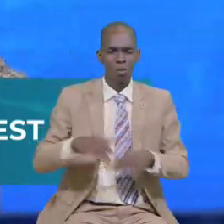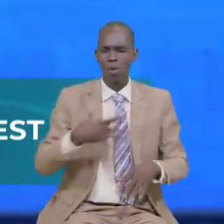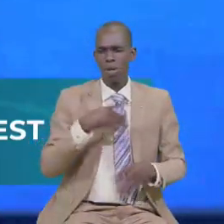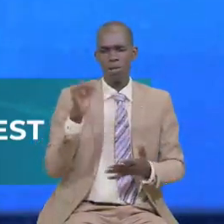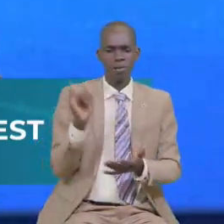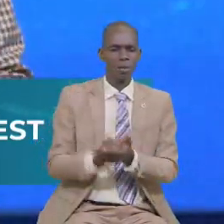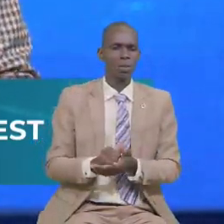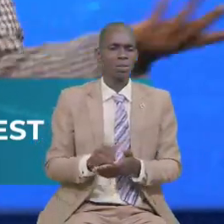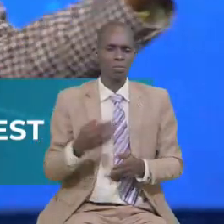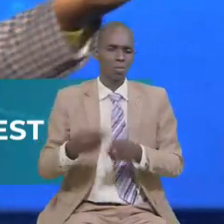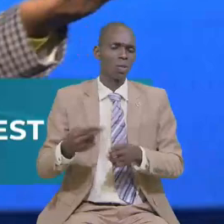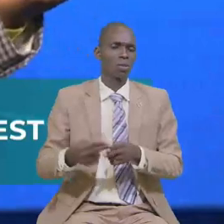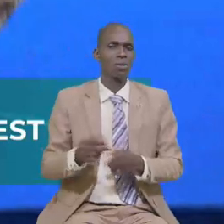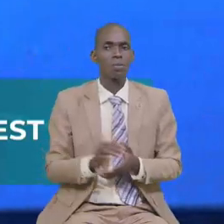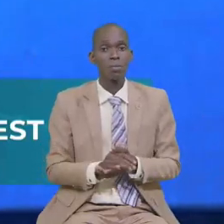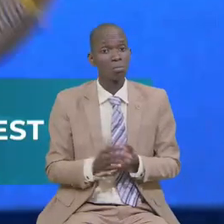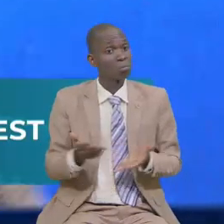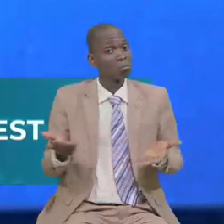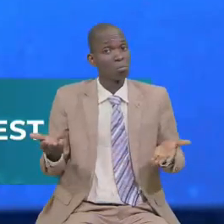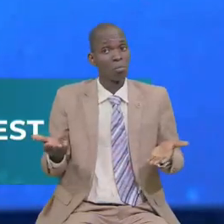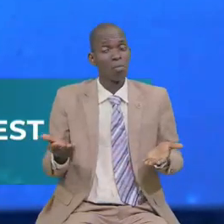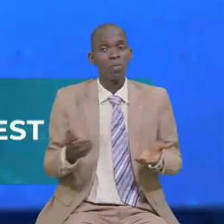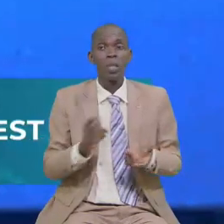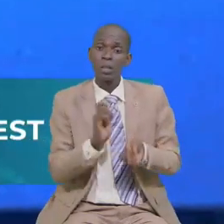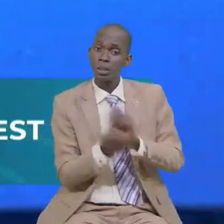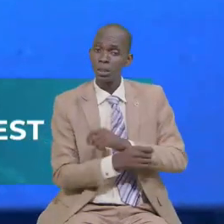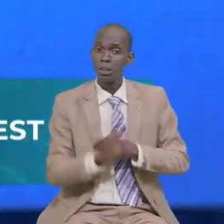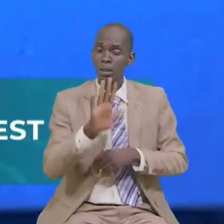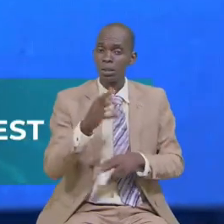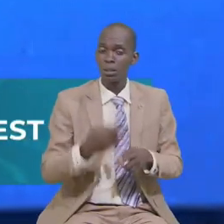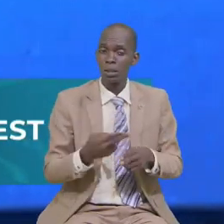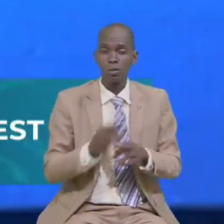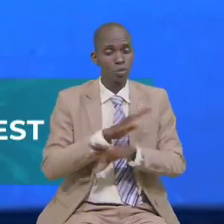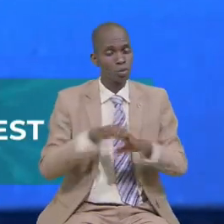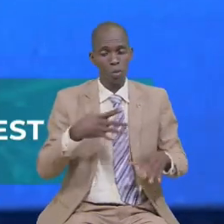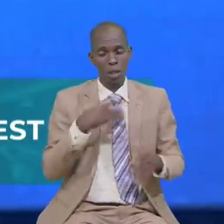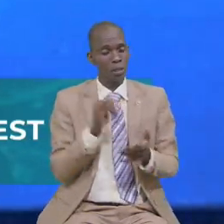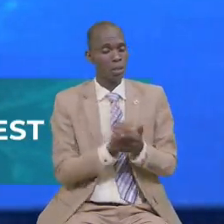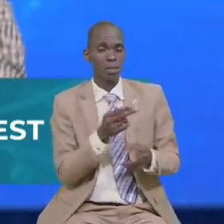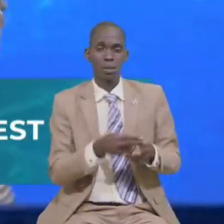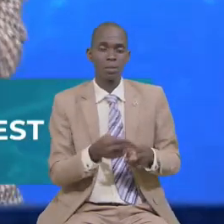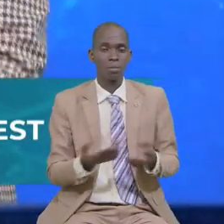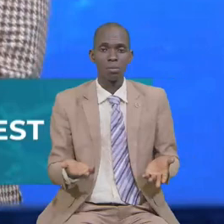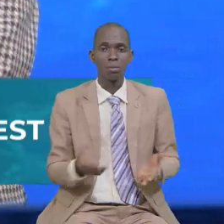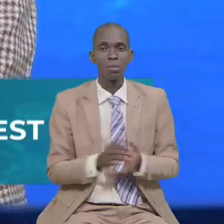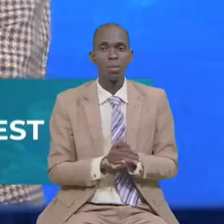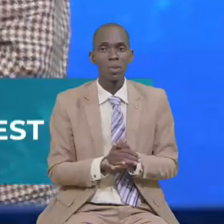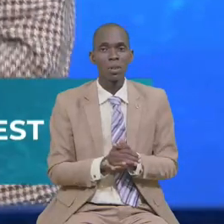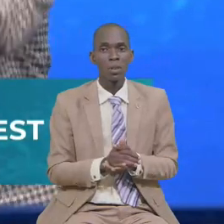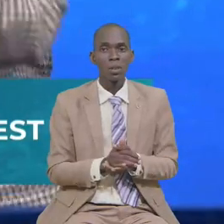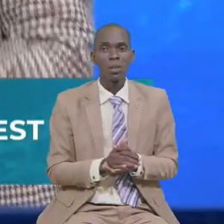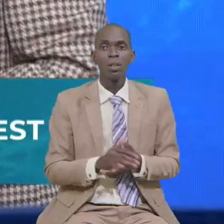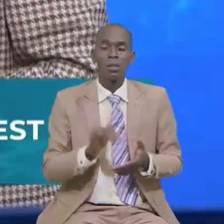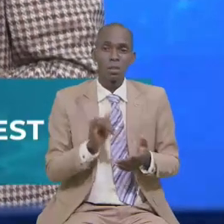name. Well, change the name if you don't like the name. At present, before the